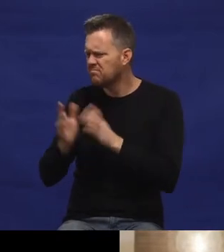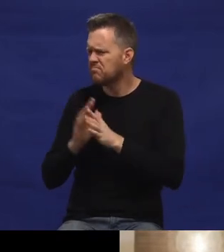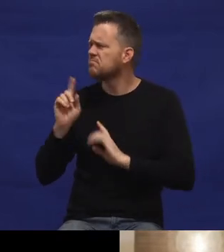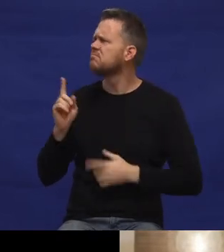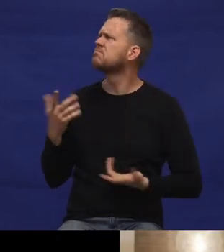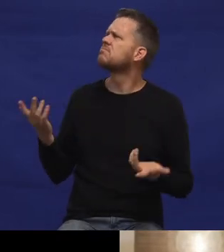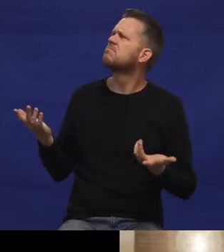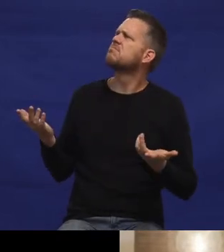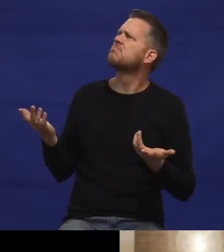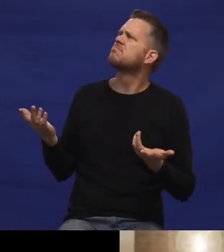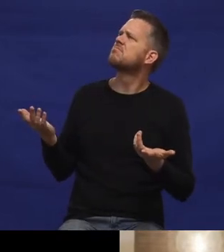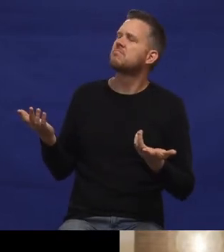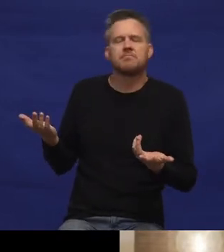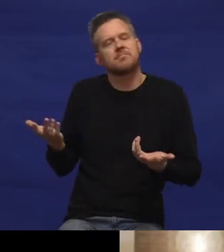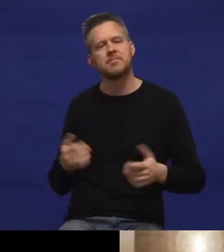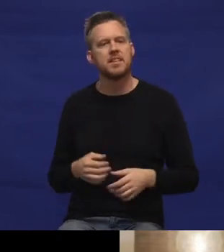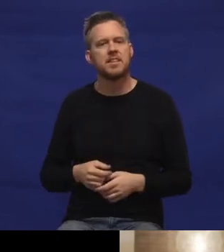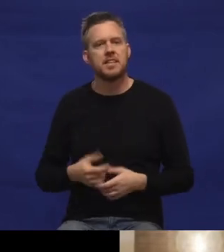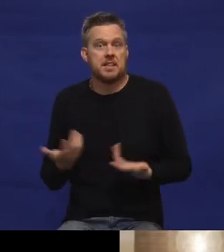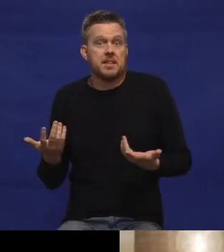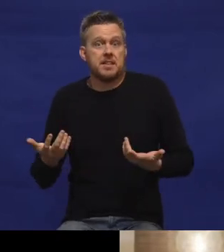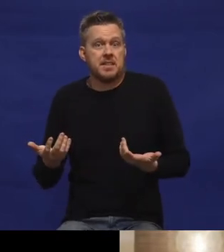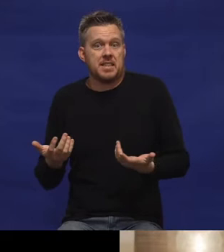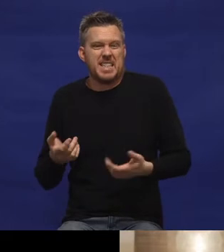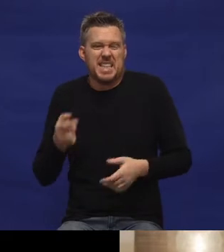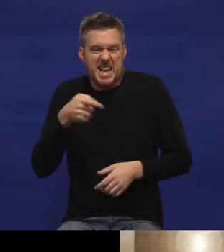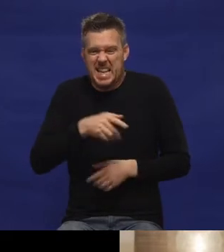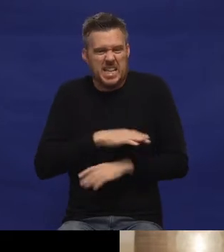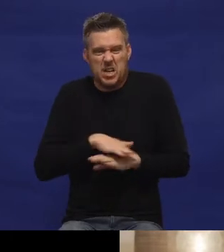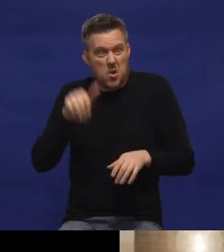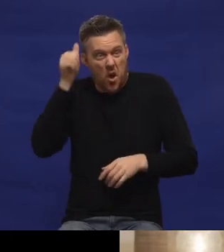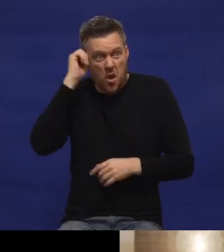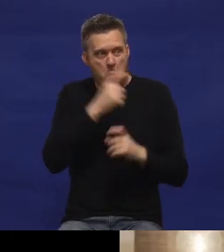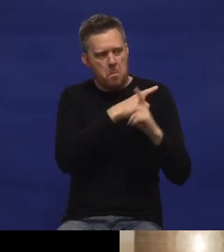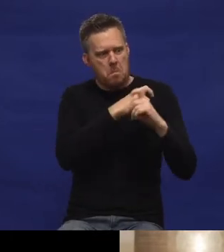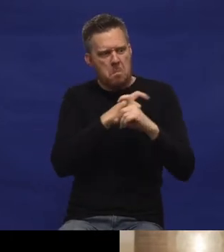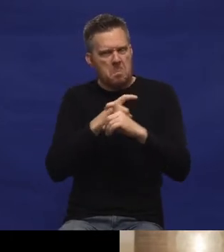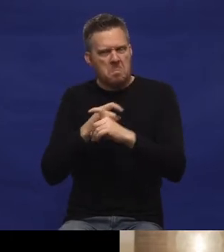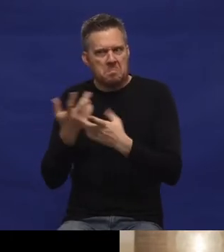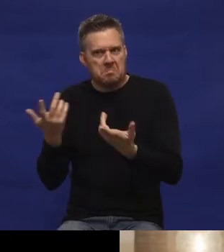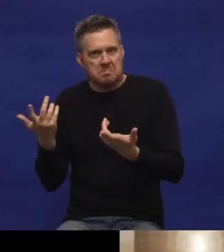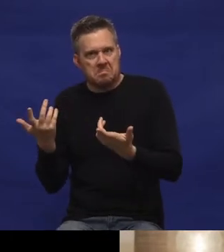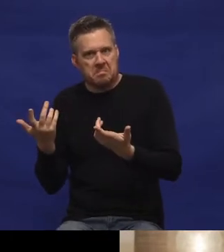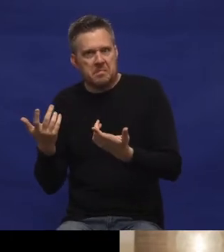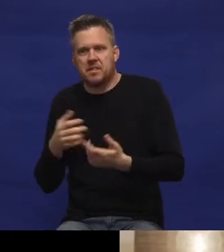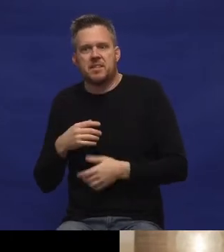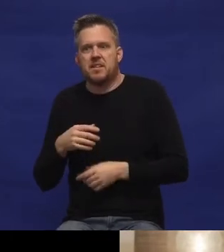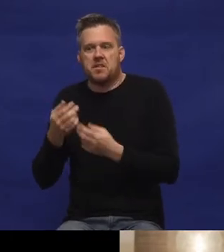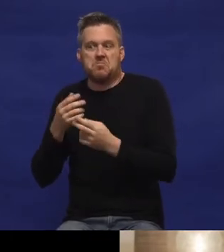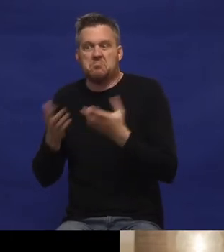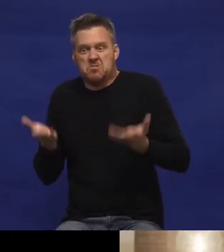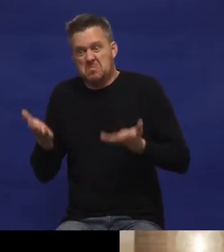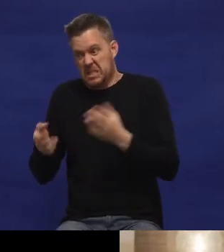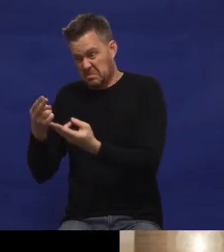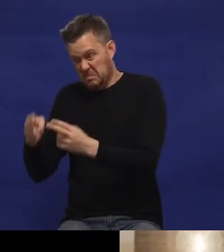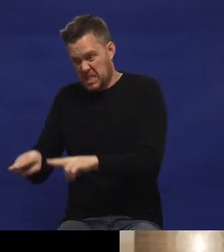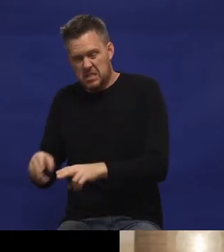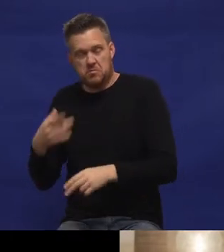but whatever. Moving right along, you see, he wouldn't have known what balaba was any more than what death was, because there was